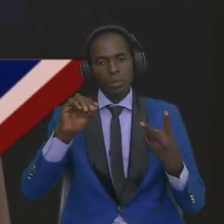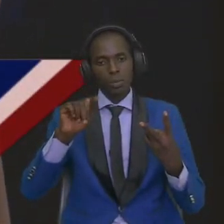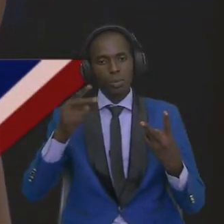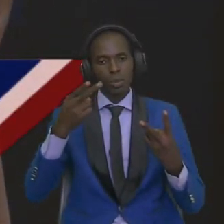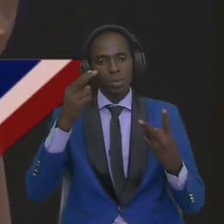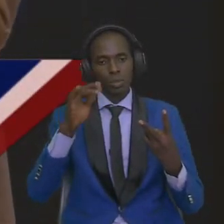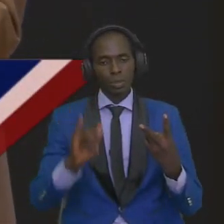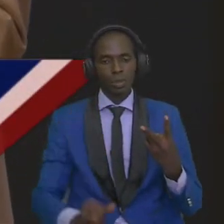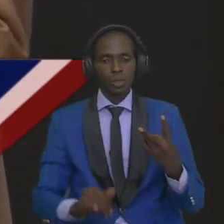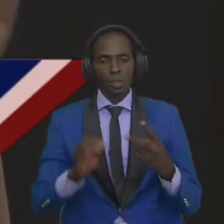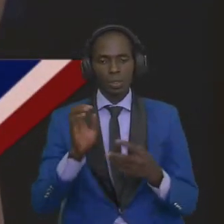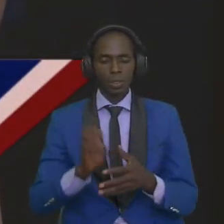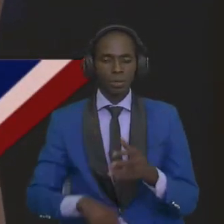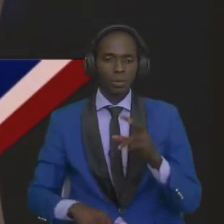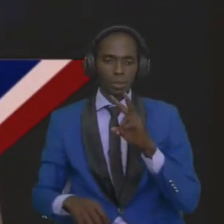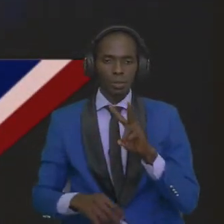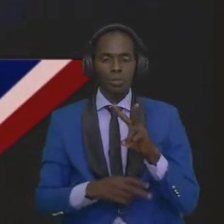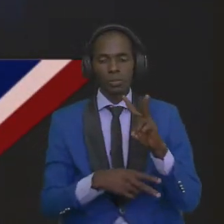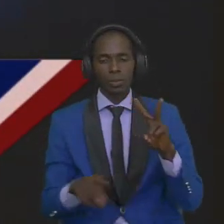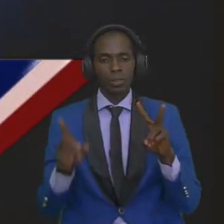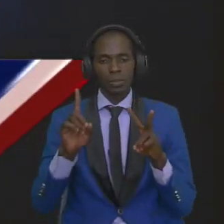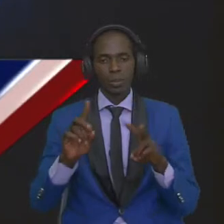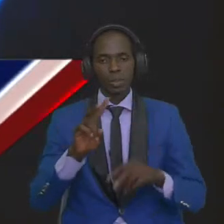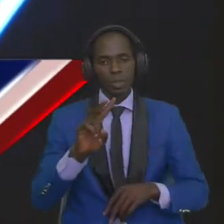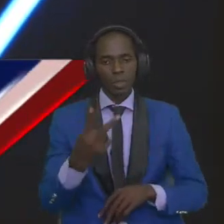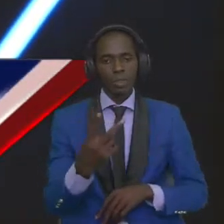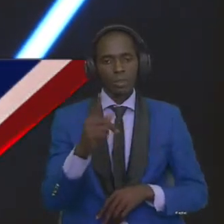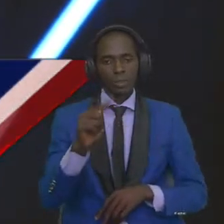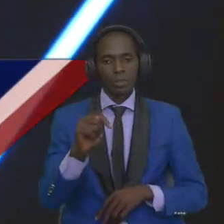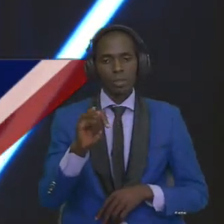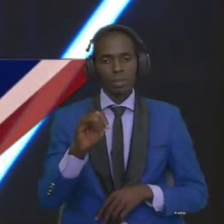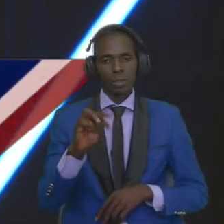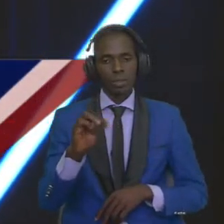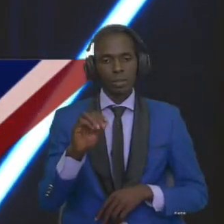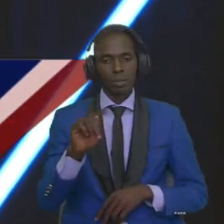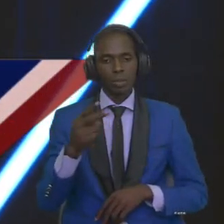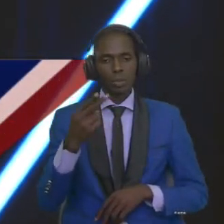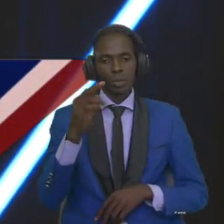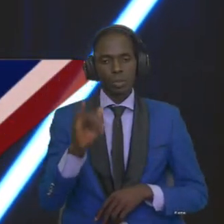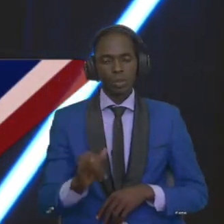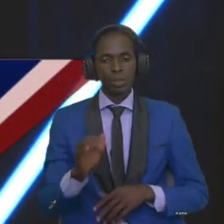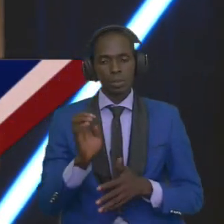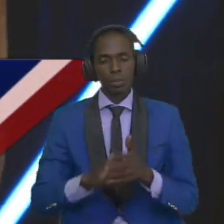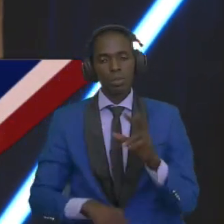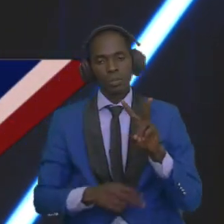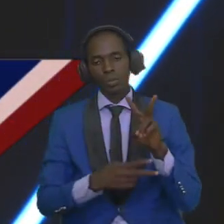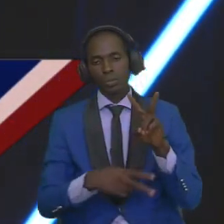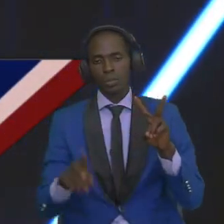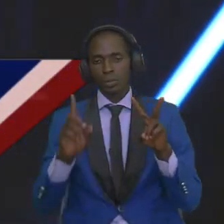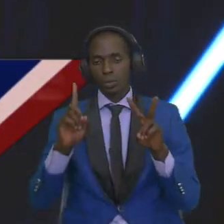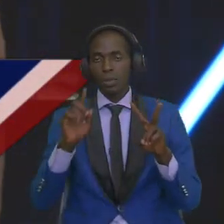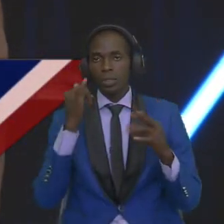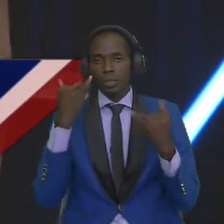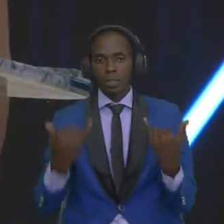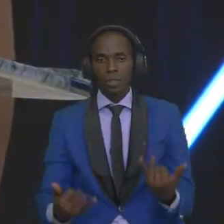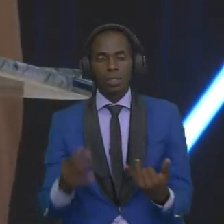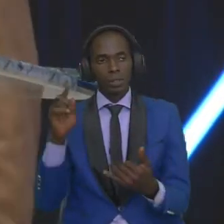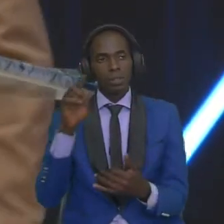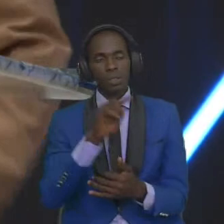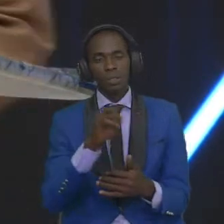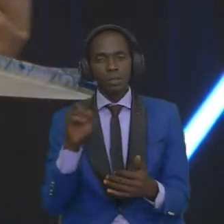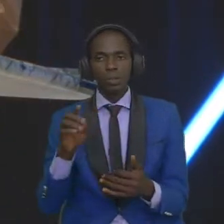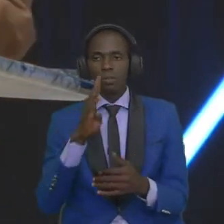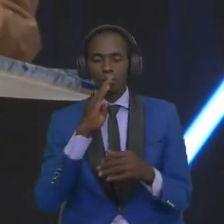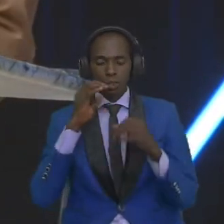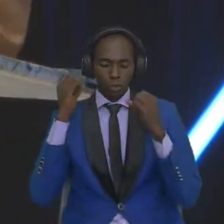verse 1. Thou therefore, my son, be strong in the